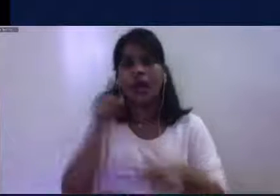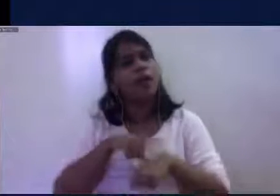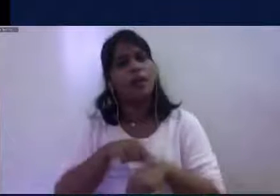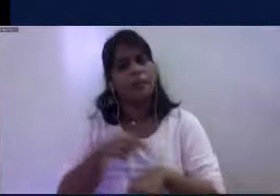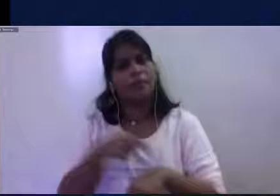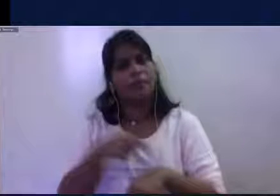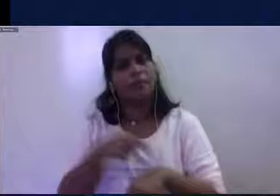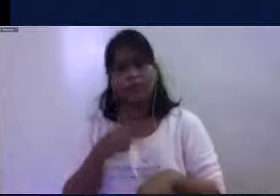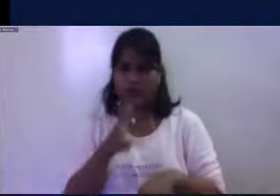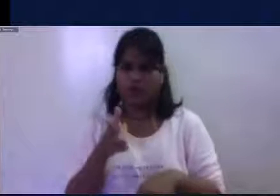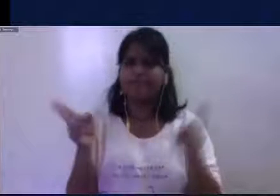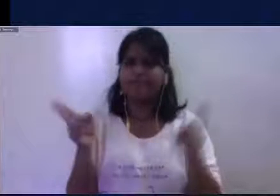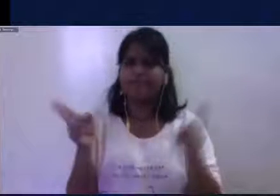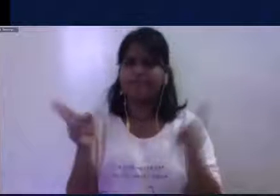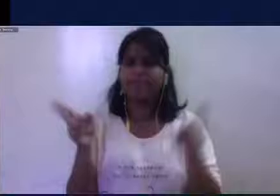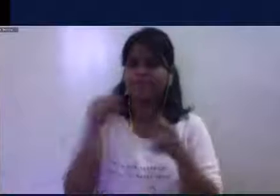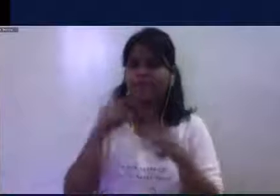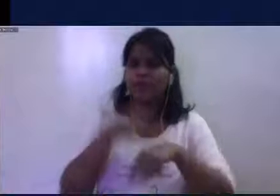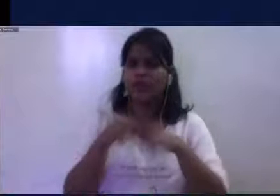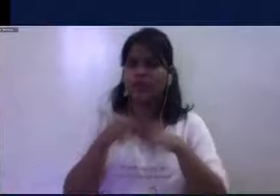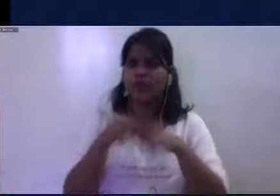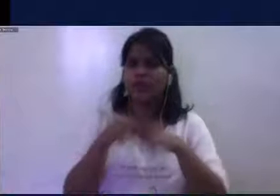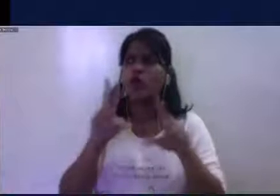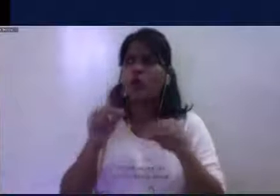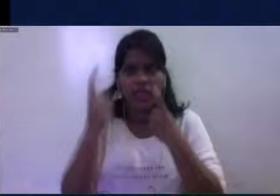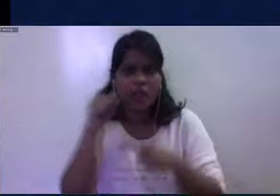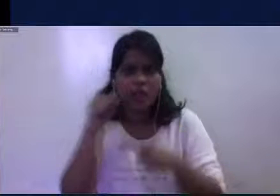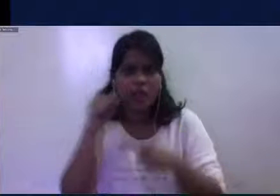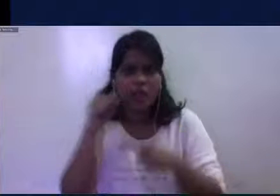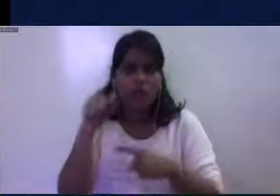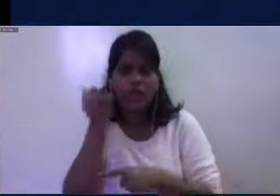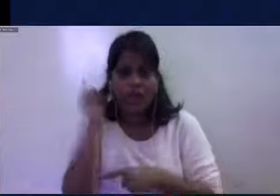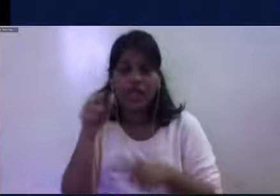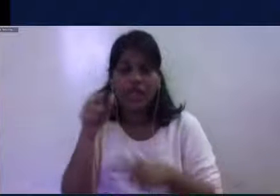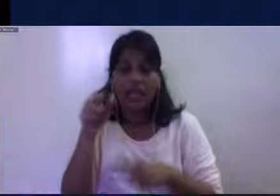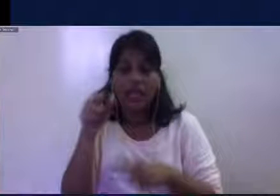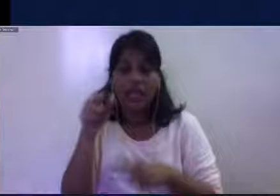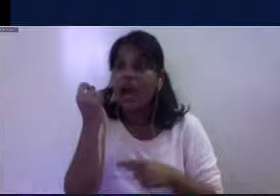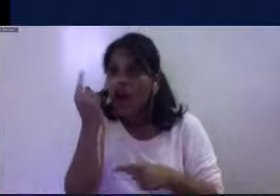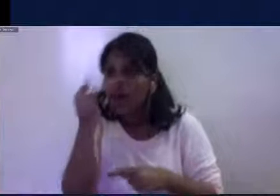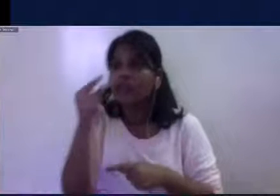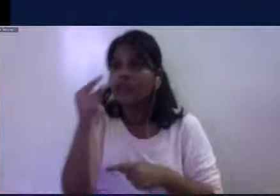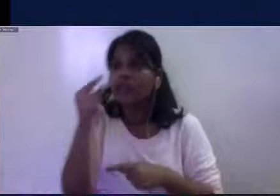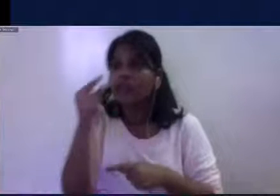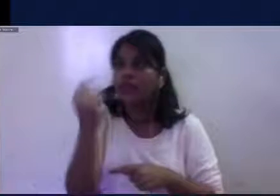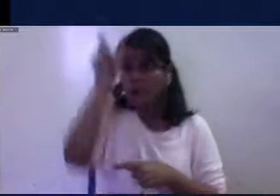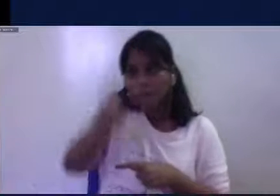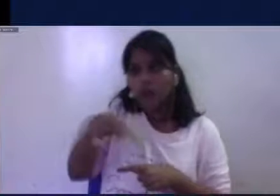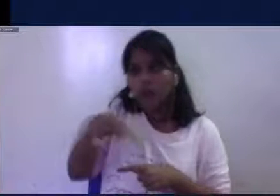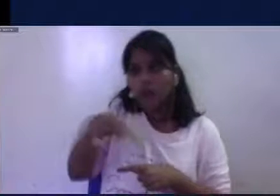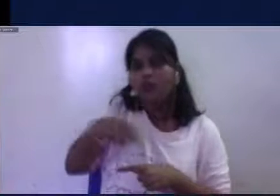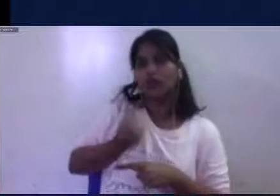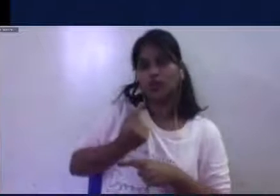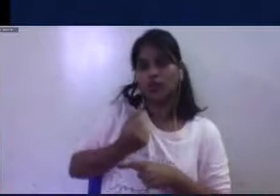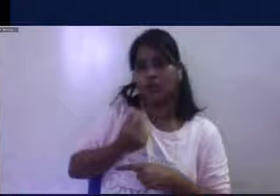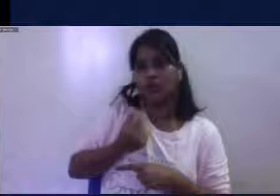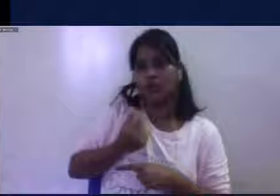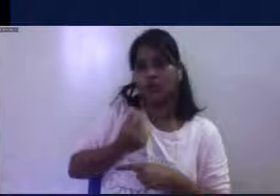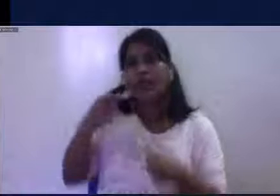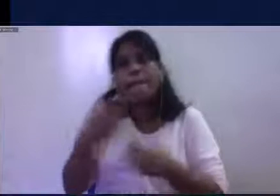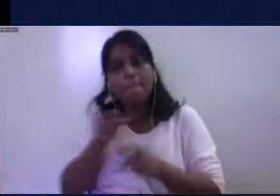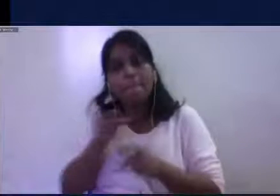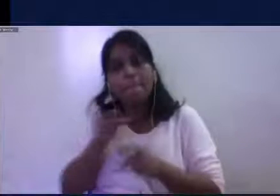the brief for this period was not to think of ideas. It was about understanding that user segment and trying